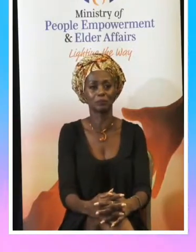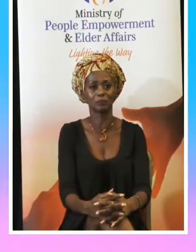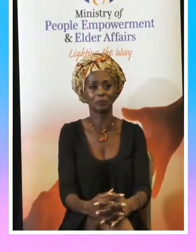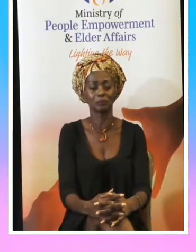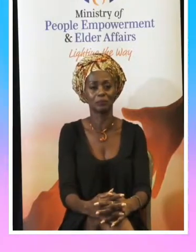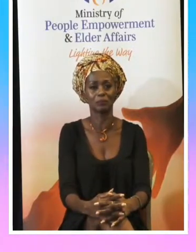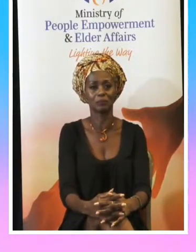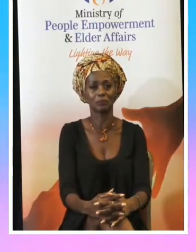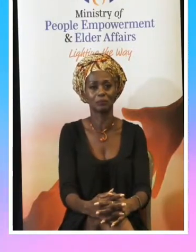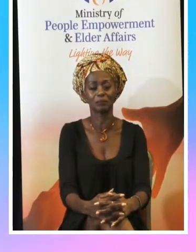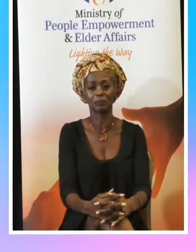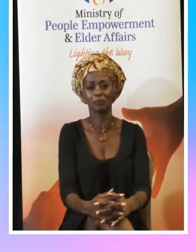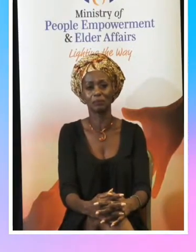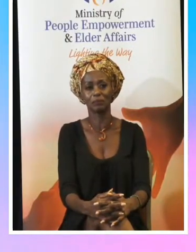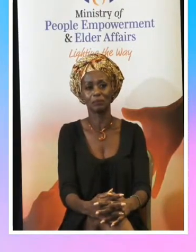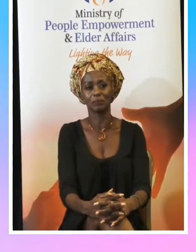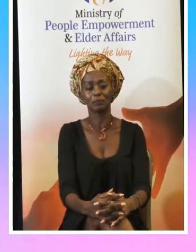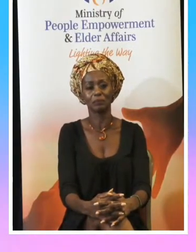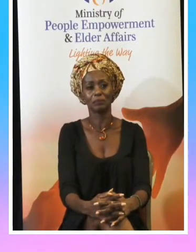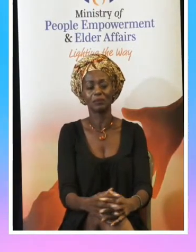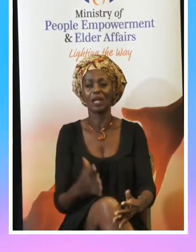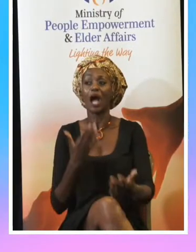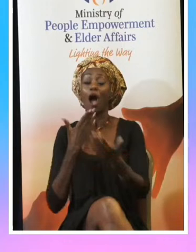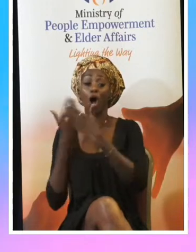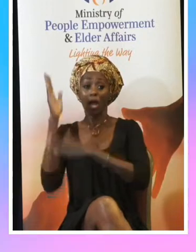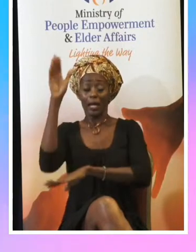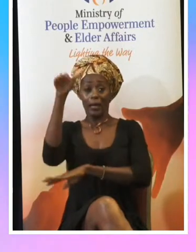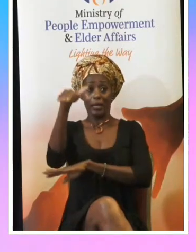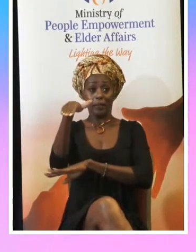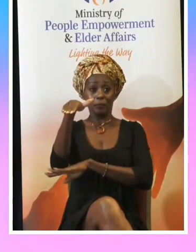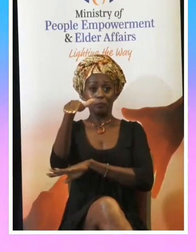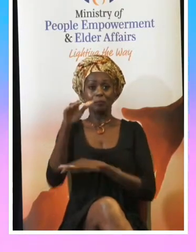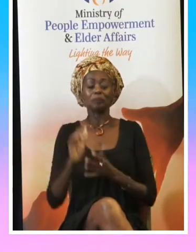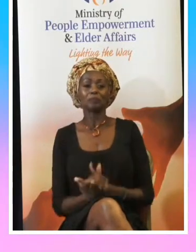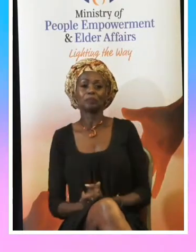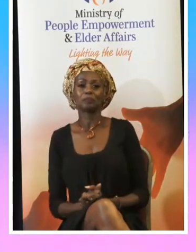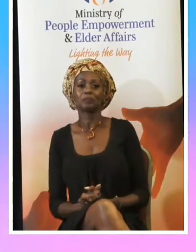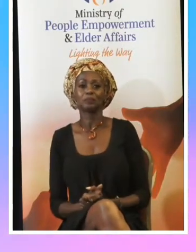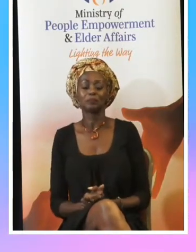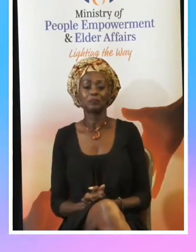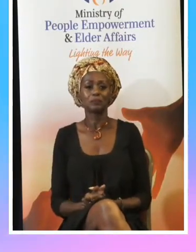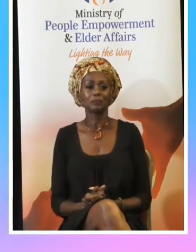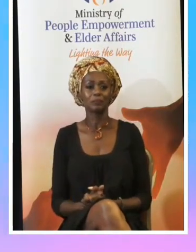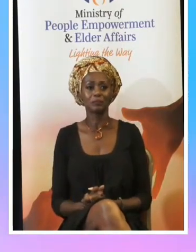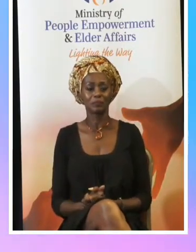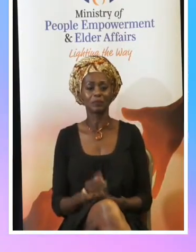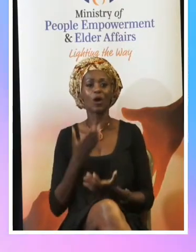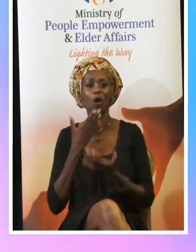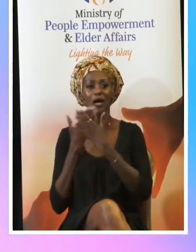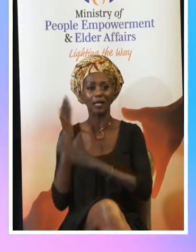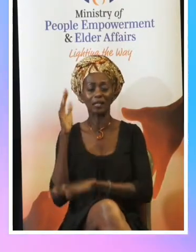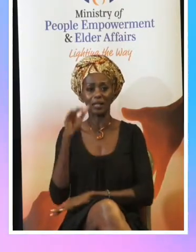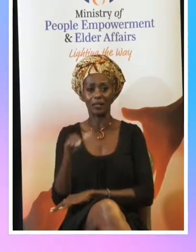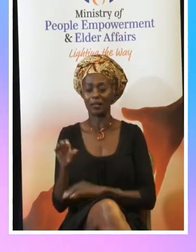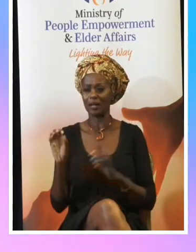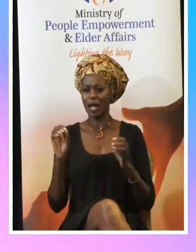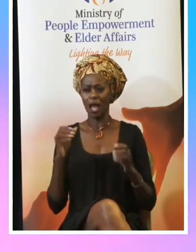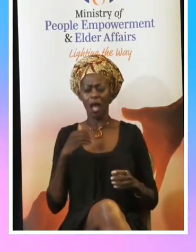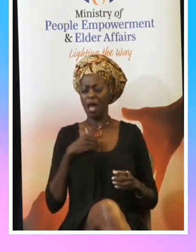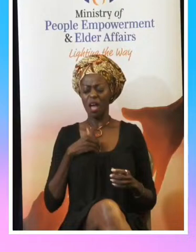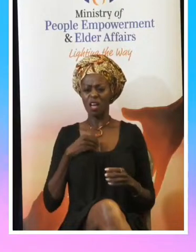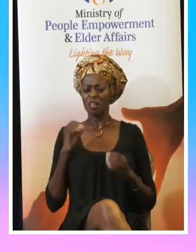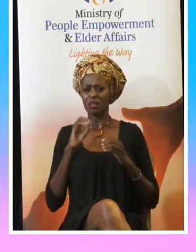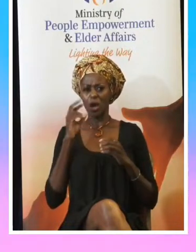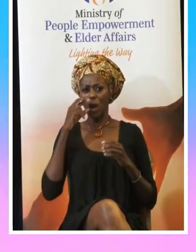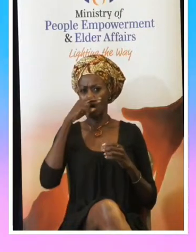You want to do that? Good night. Also has the mic. Okay. Good night. Go ahead. Yeah. Not being rude or anything. Yes, you